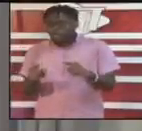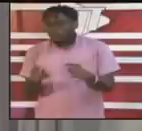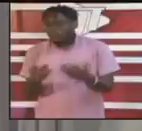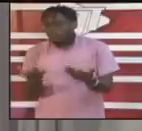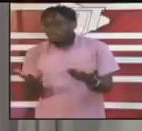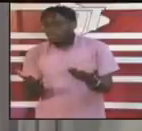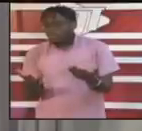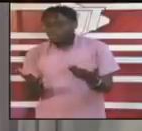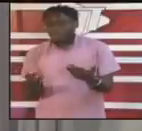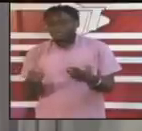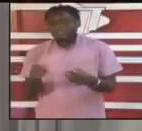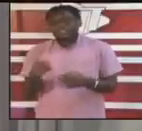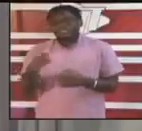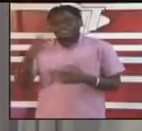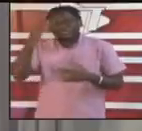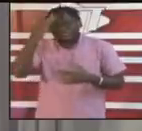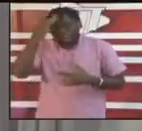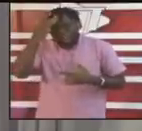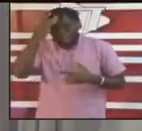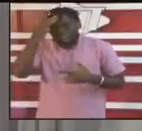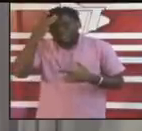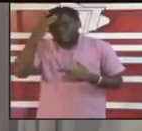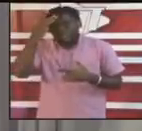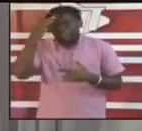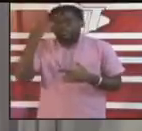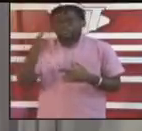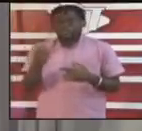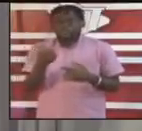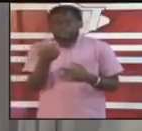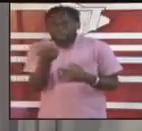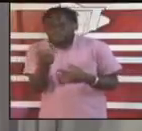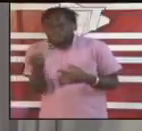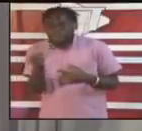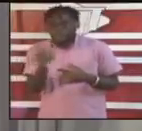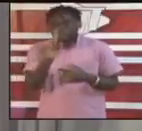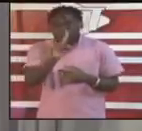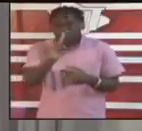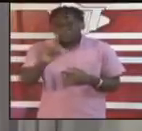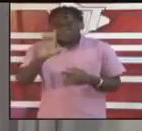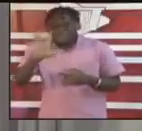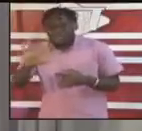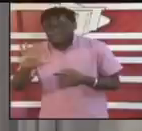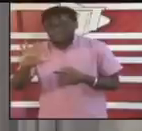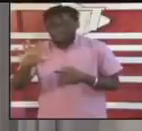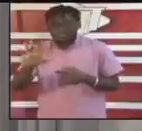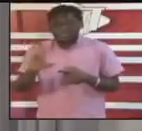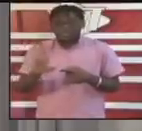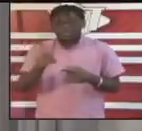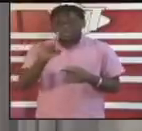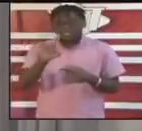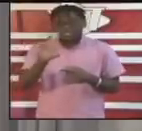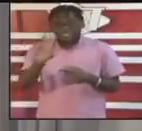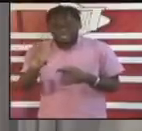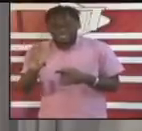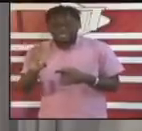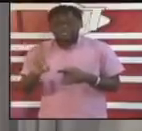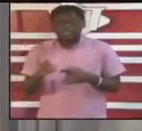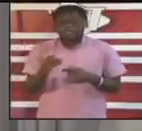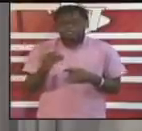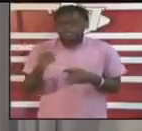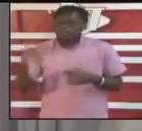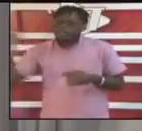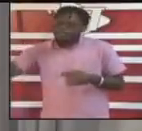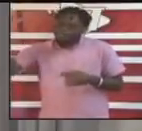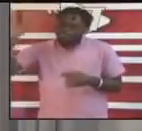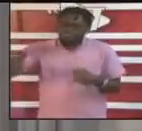117? We had brought in a family of 3 from Houston, Texas. You may remember 1 out of that family of